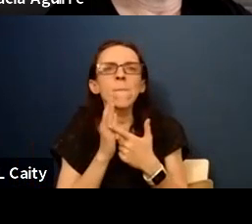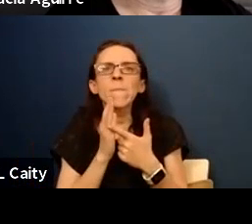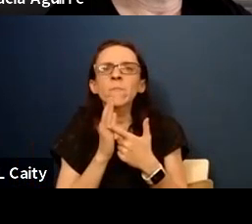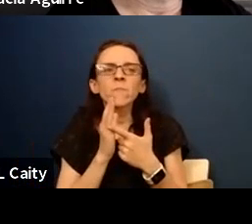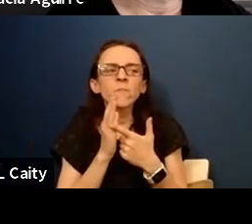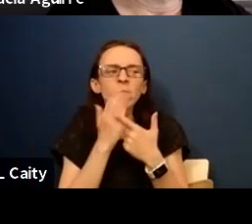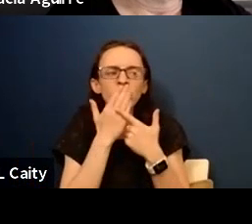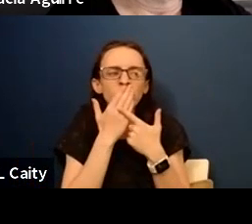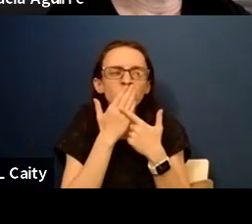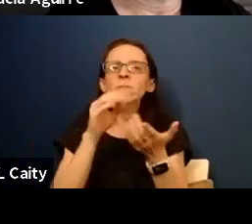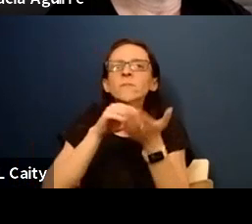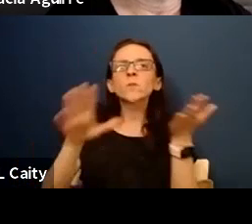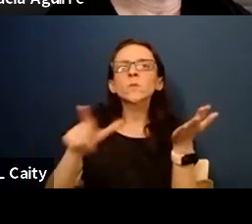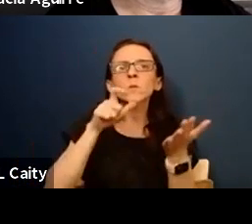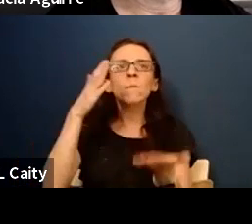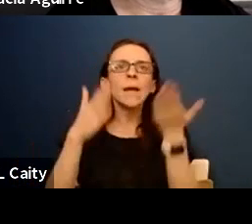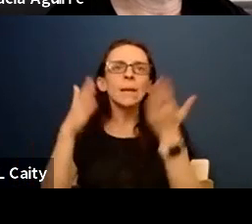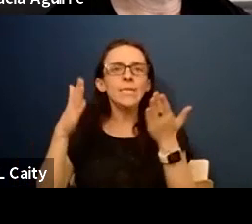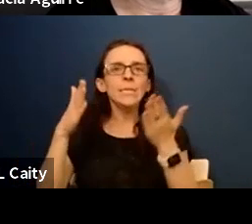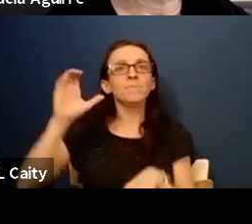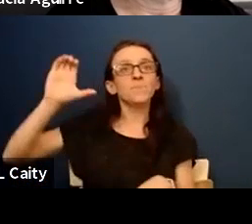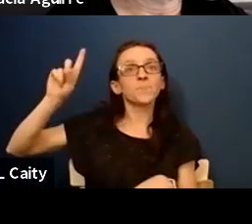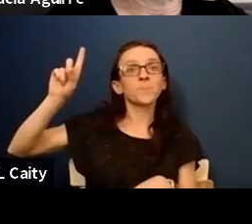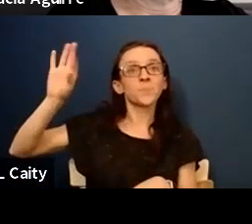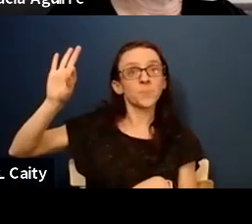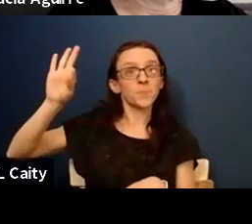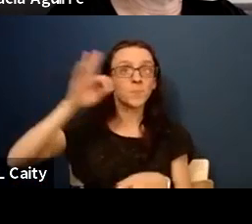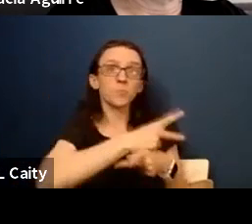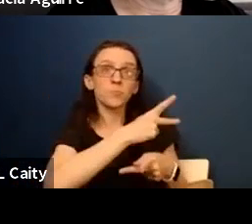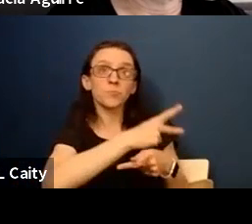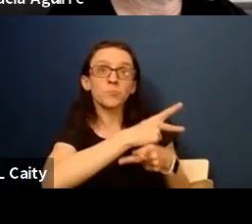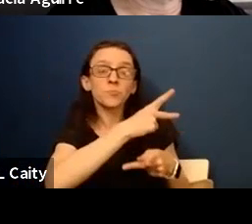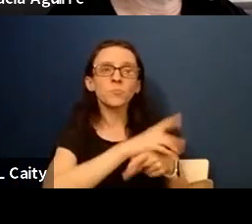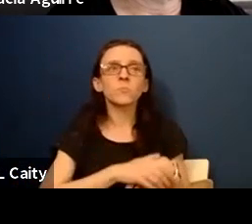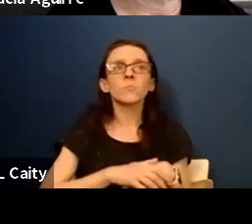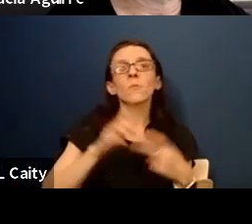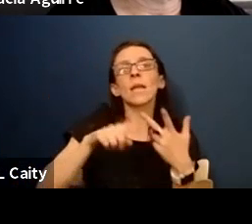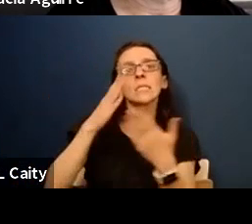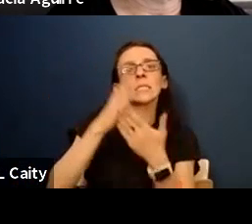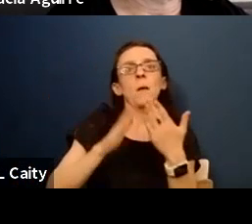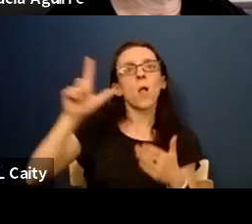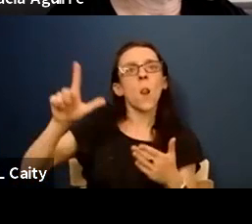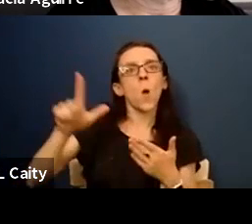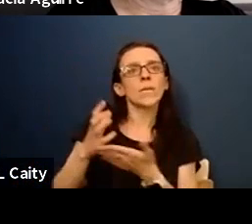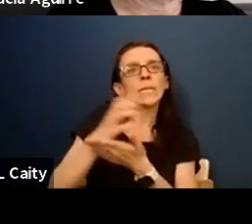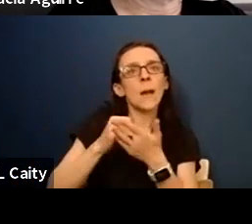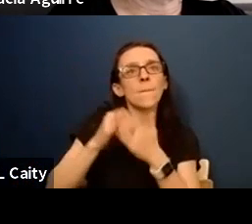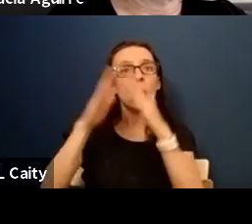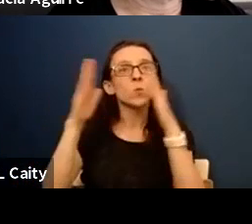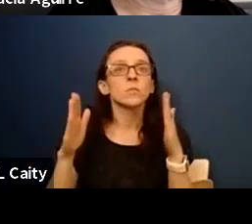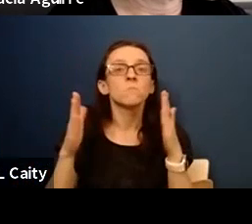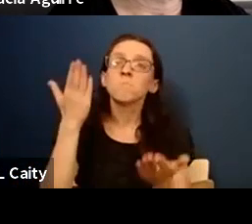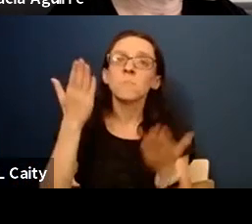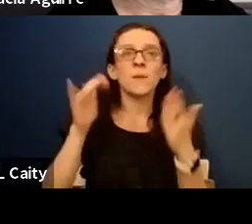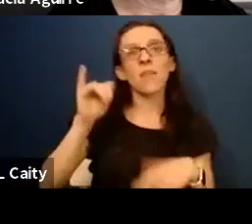students that may be under the care of DCF, and also some of the low-income housing. That might be another way of dealing